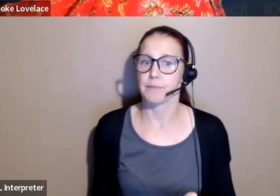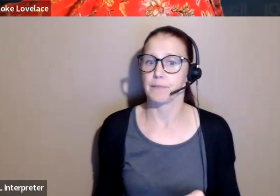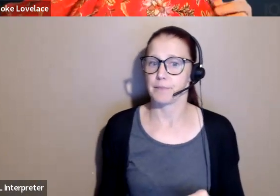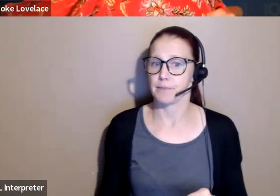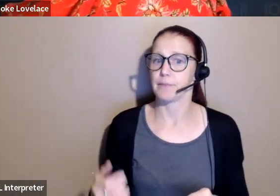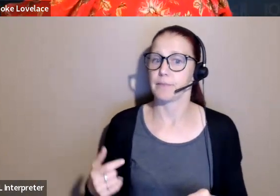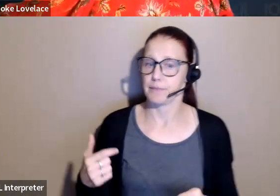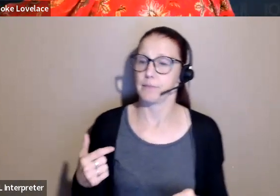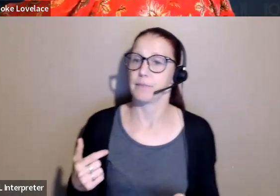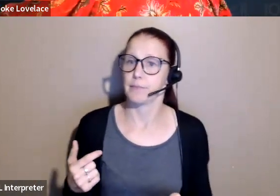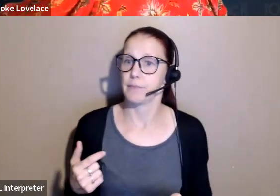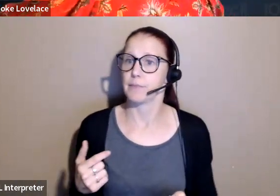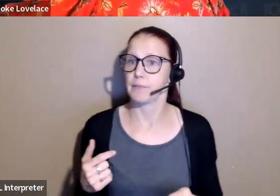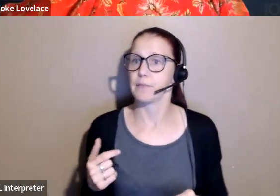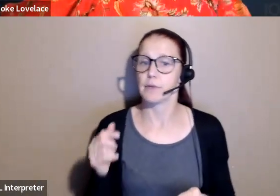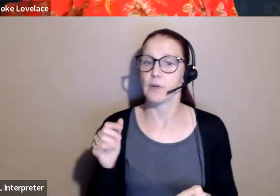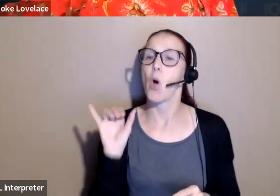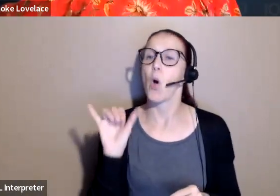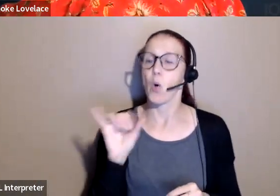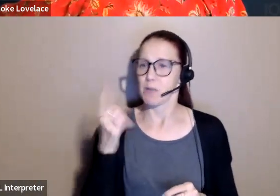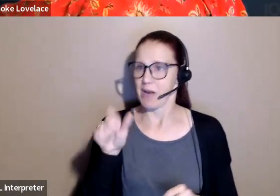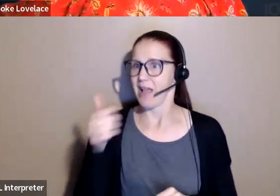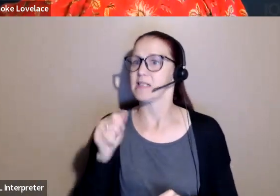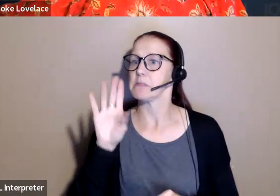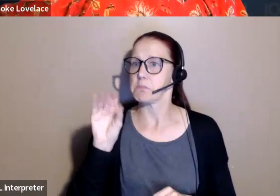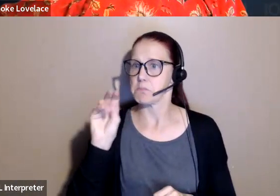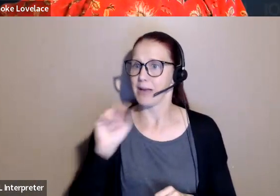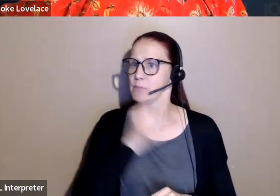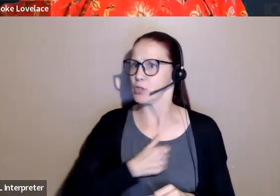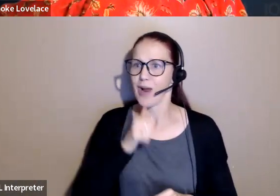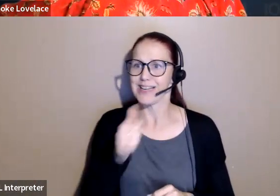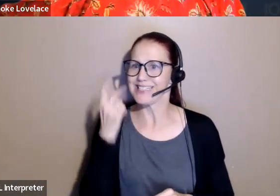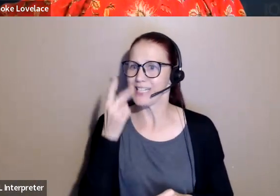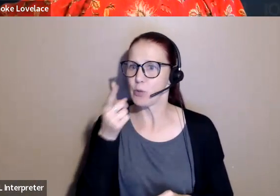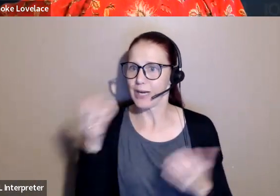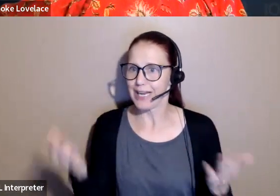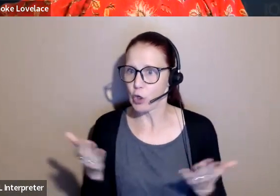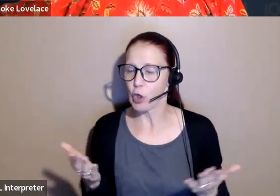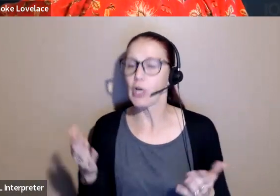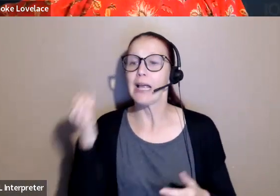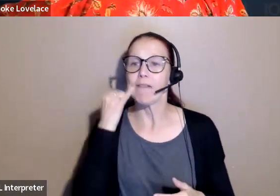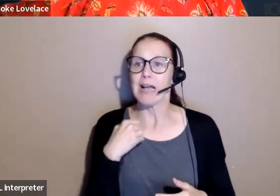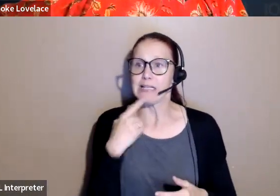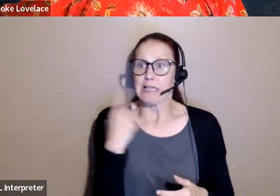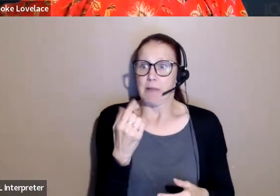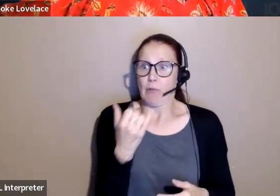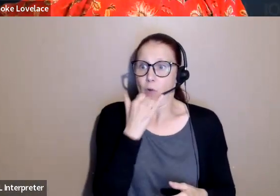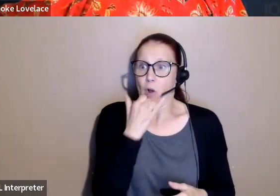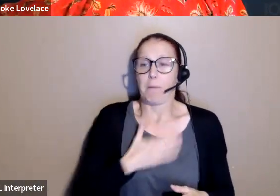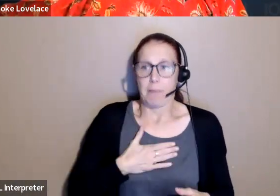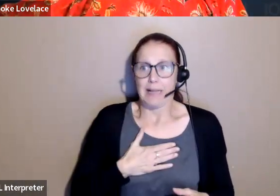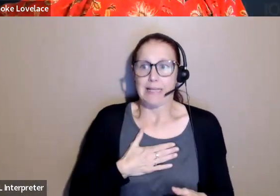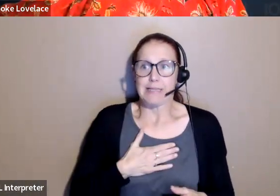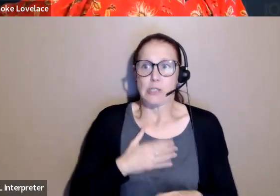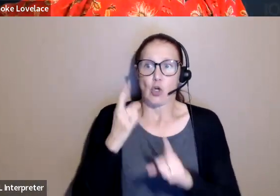add, somebody else. Oh, good, Ben. I'm sorry. I didn't see that you were on here, Ben. So if I said anything incorrectly, please correct